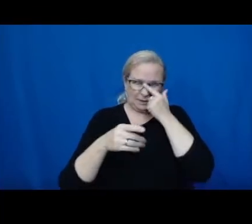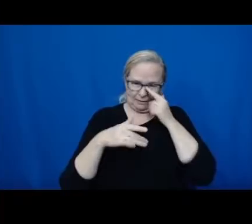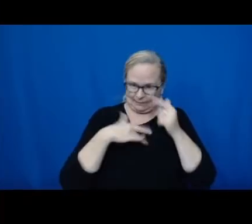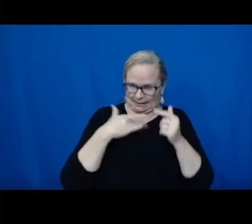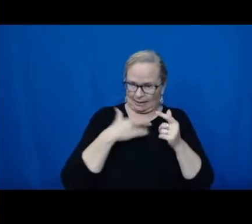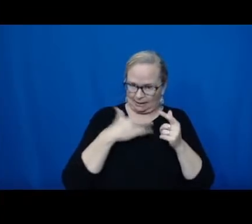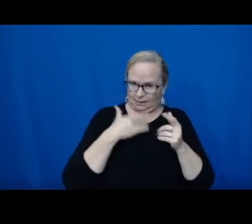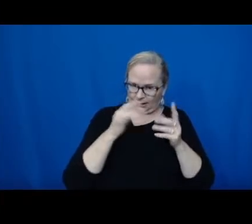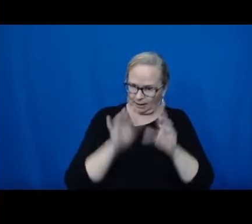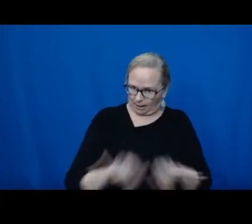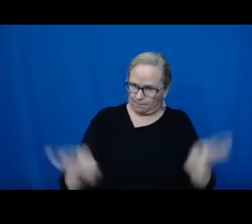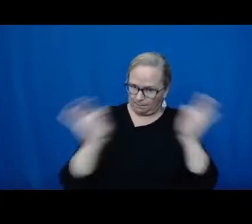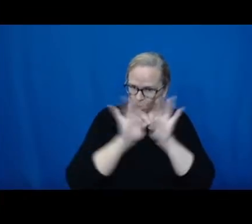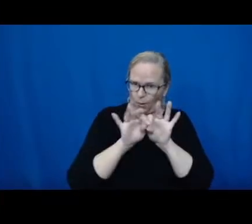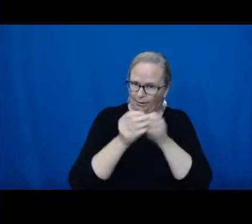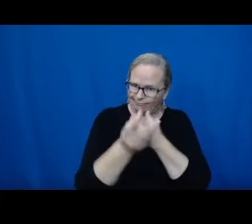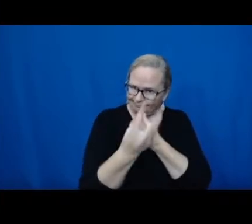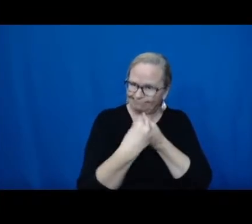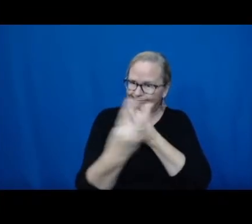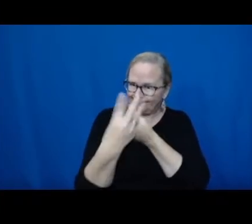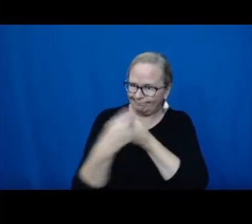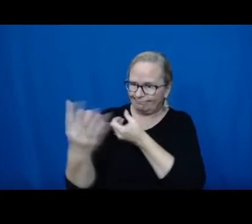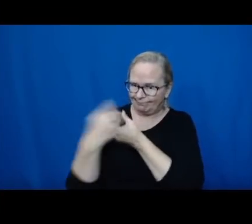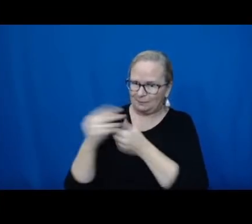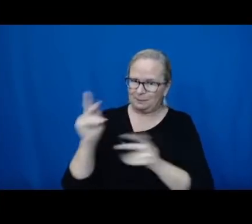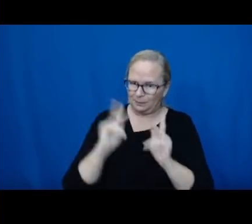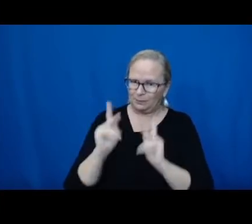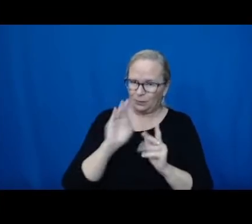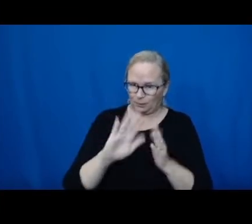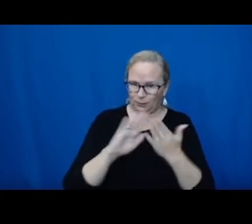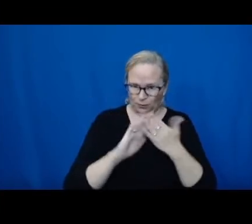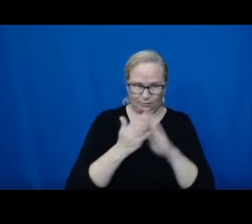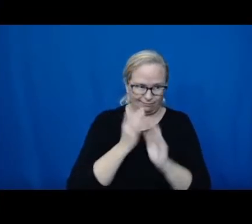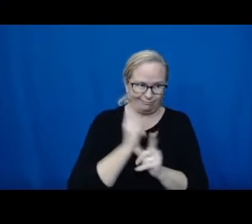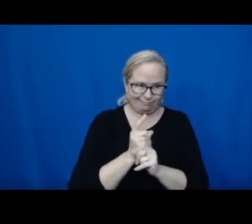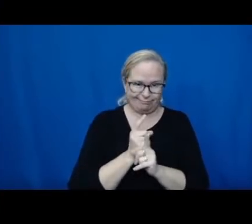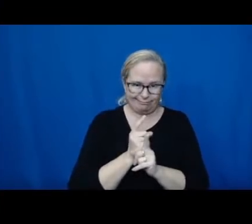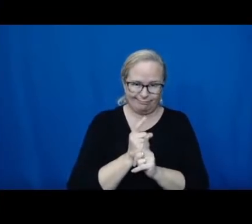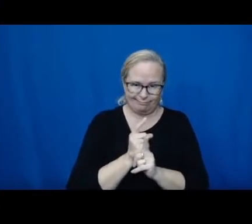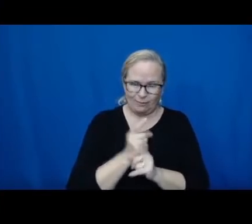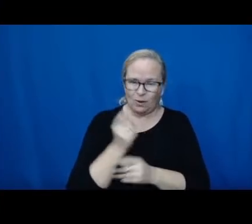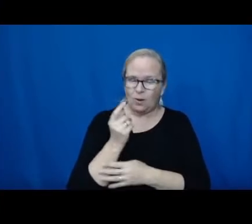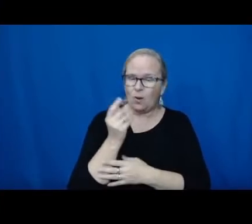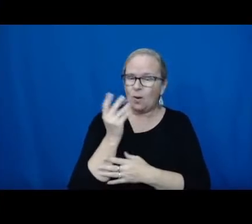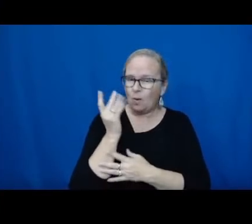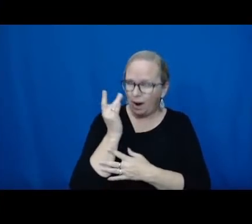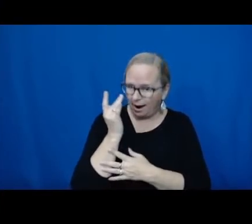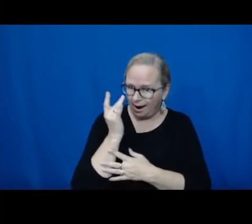wanting your community to thrive beyond just, be responsible.